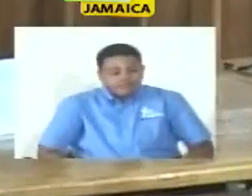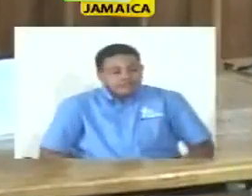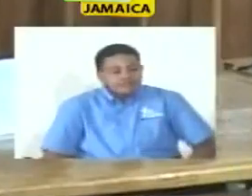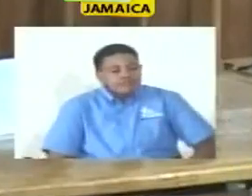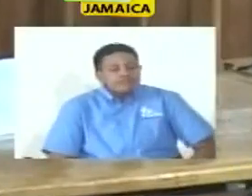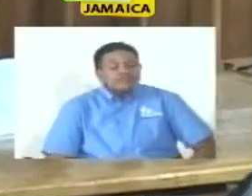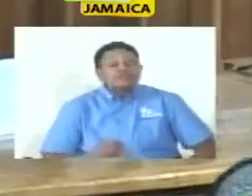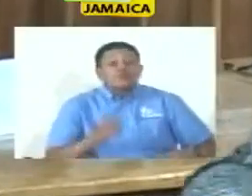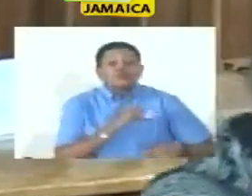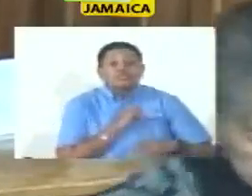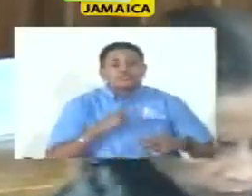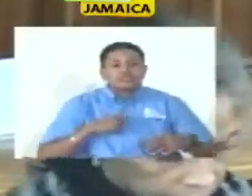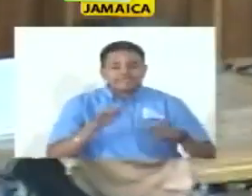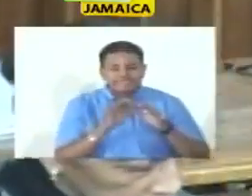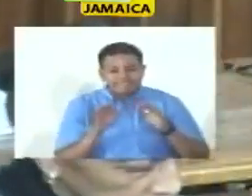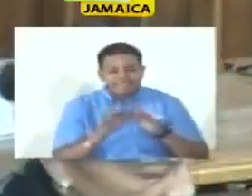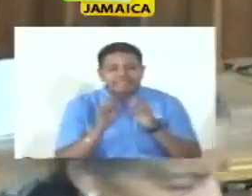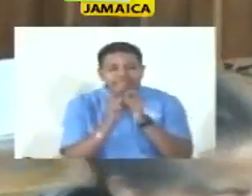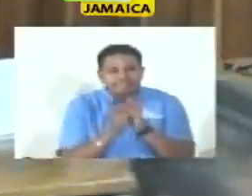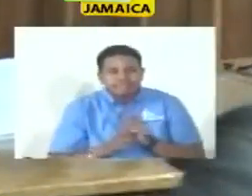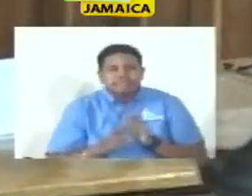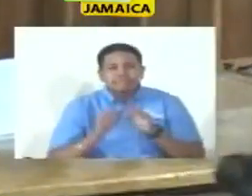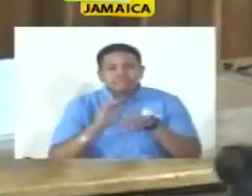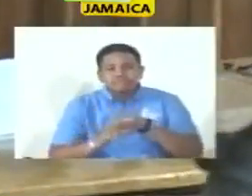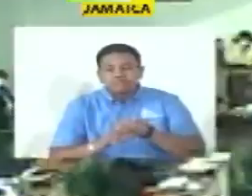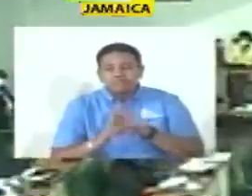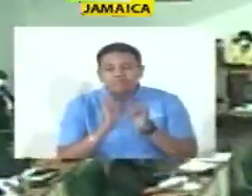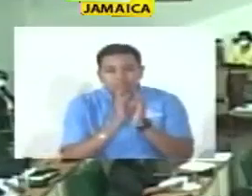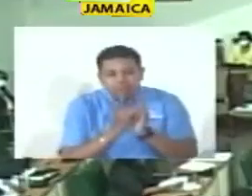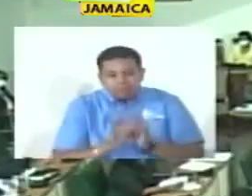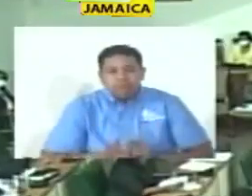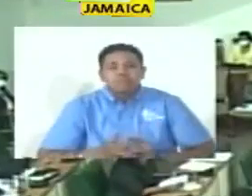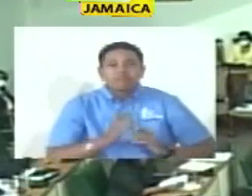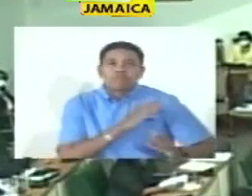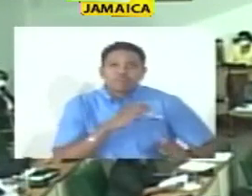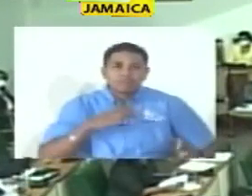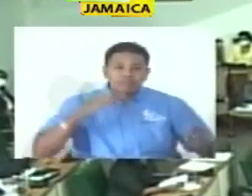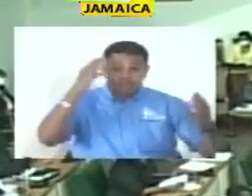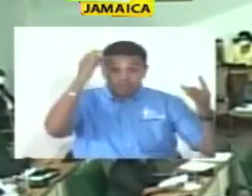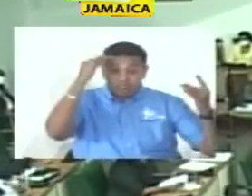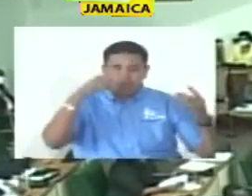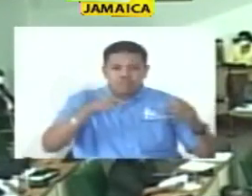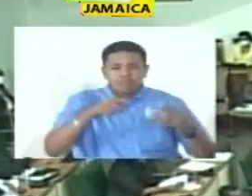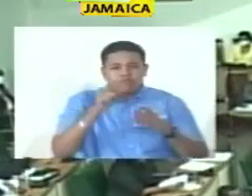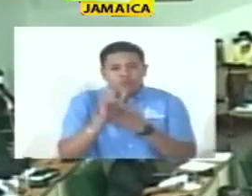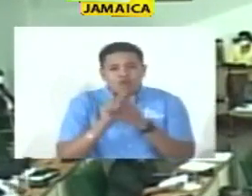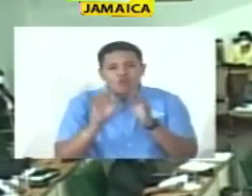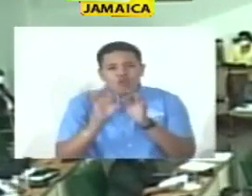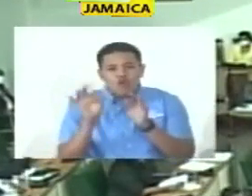The Senate will now resolve itself into a committee of the whole Senate to consider the bill clause by clause.